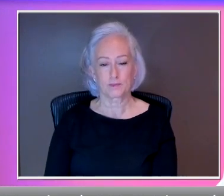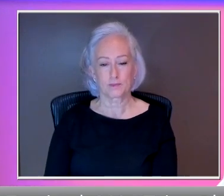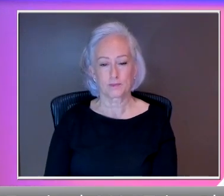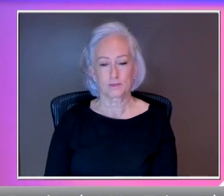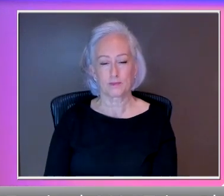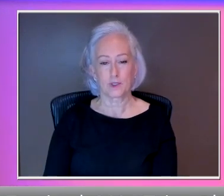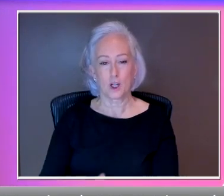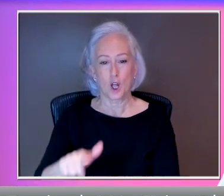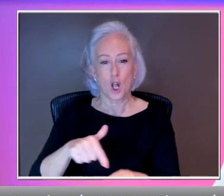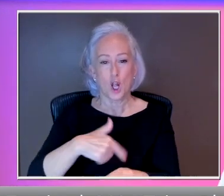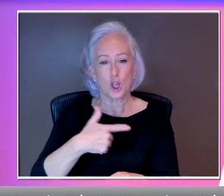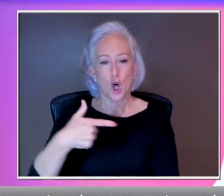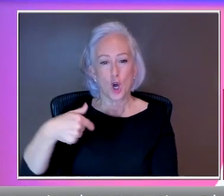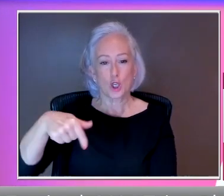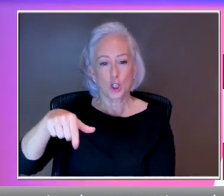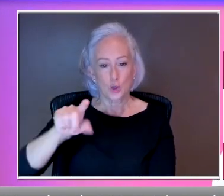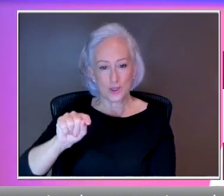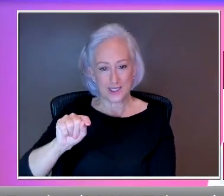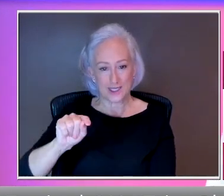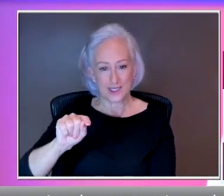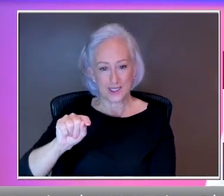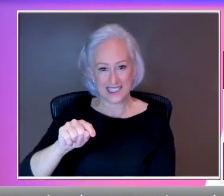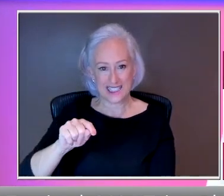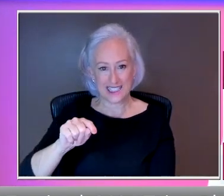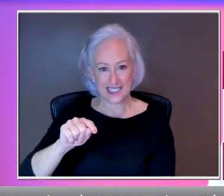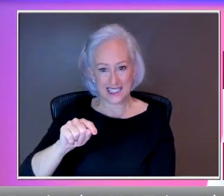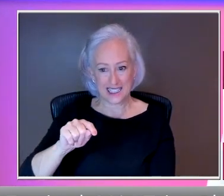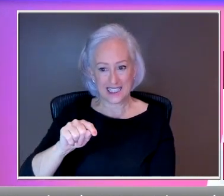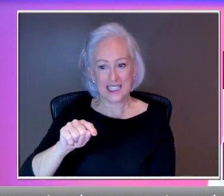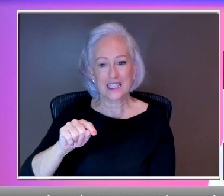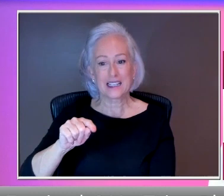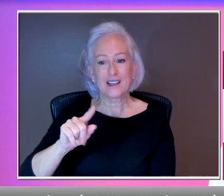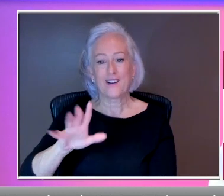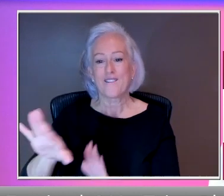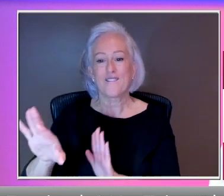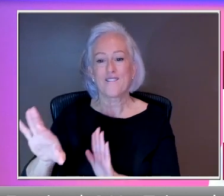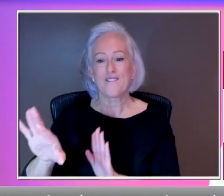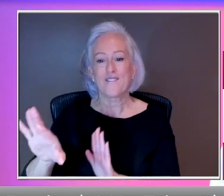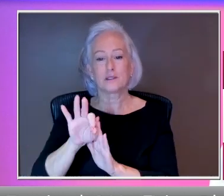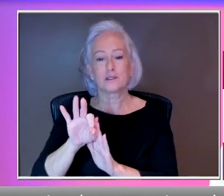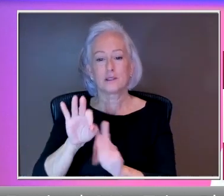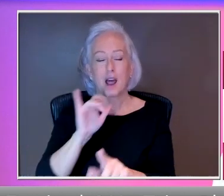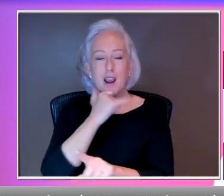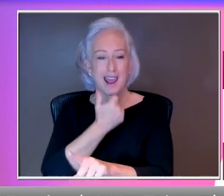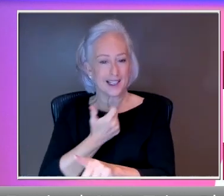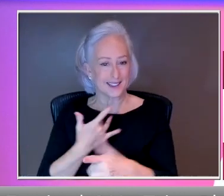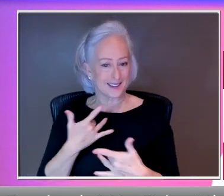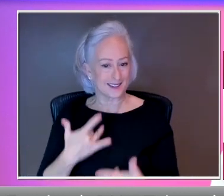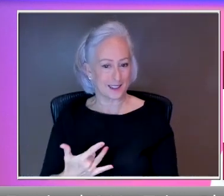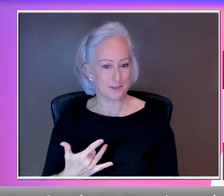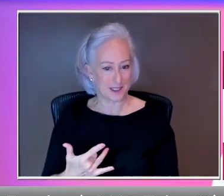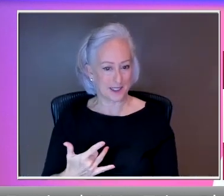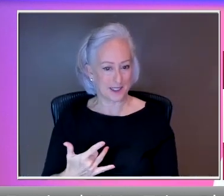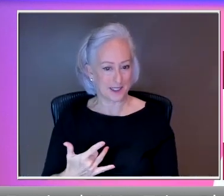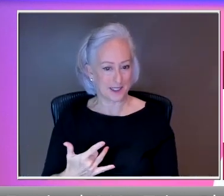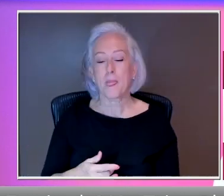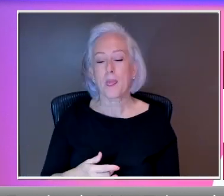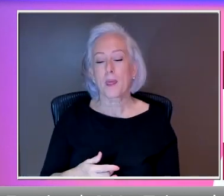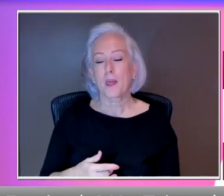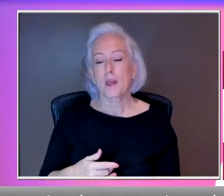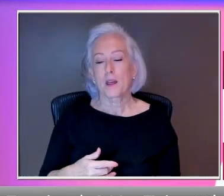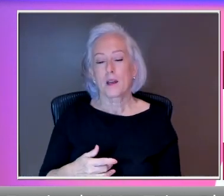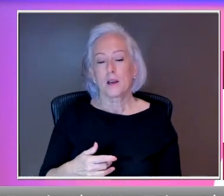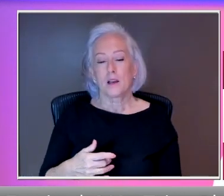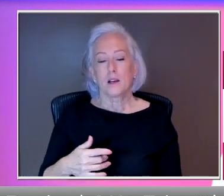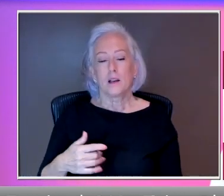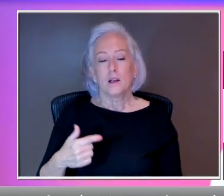is usually incidentally found, okay? So what happens, the episodes that I discuss with, that I talk about